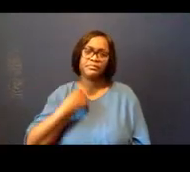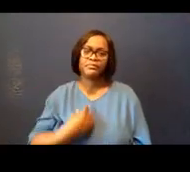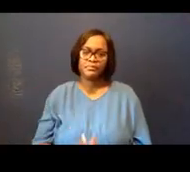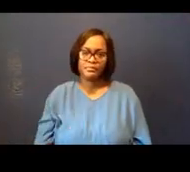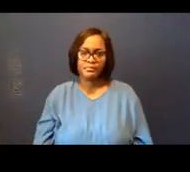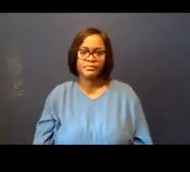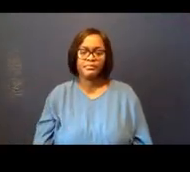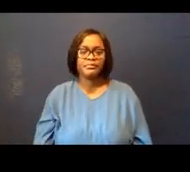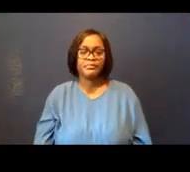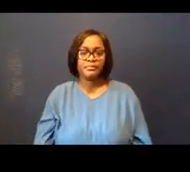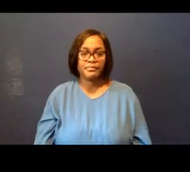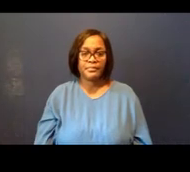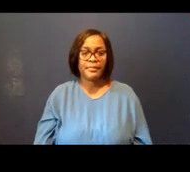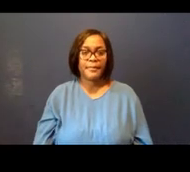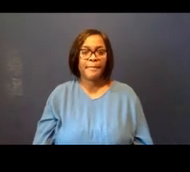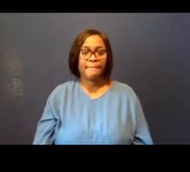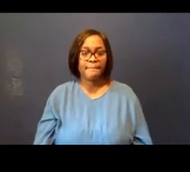responsible for